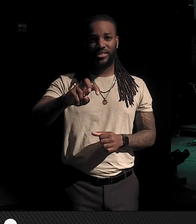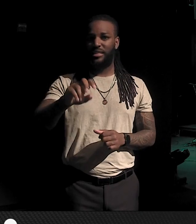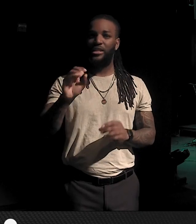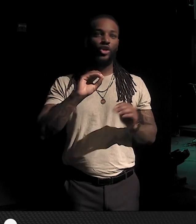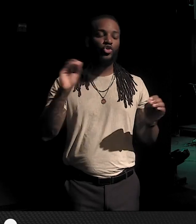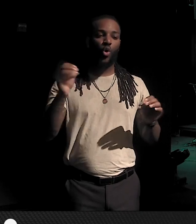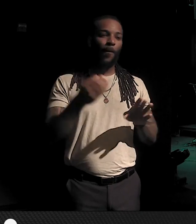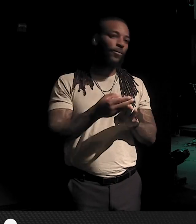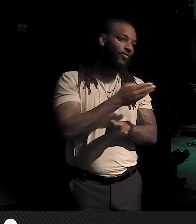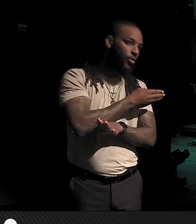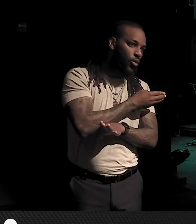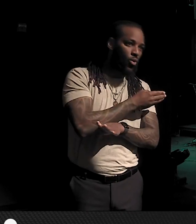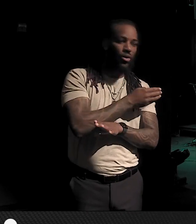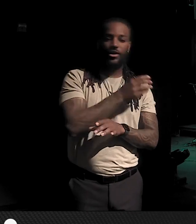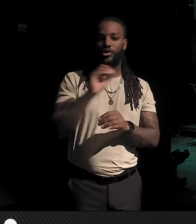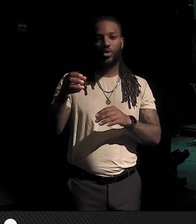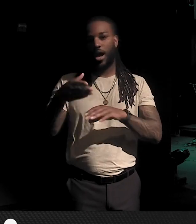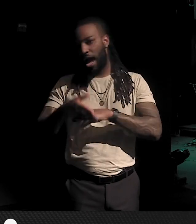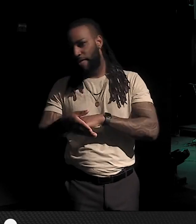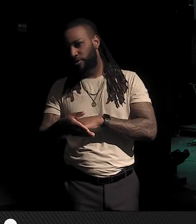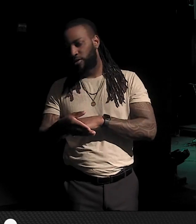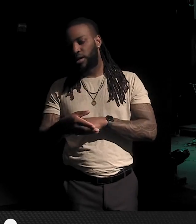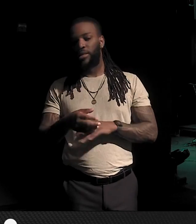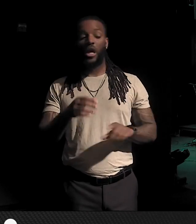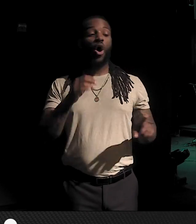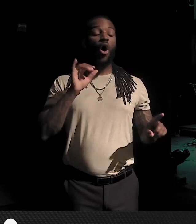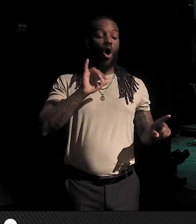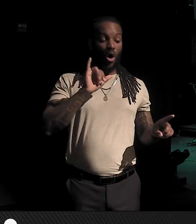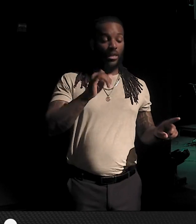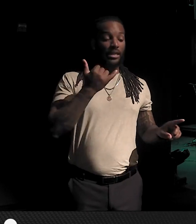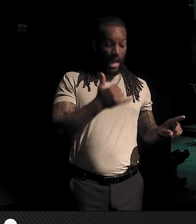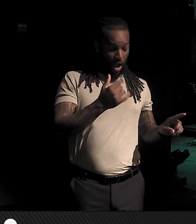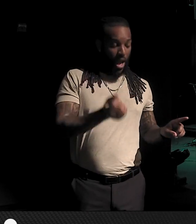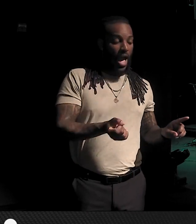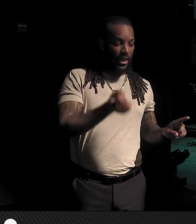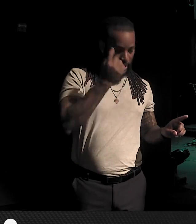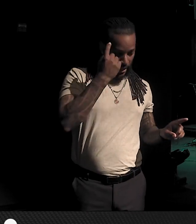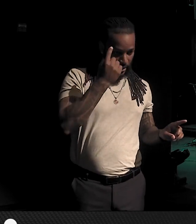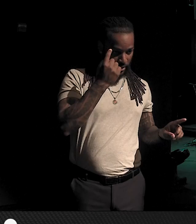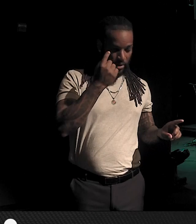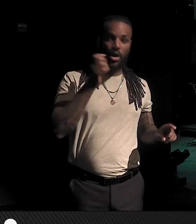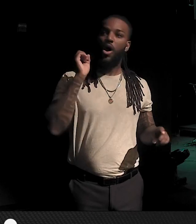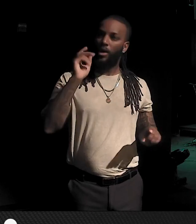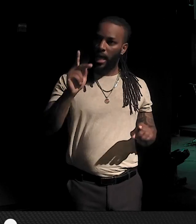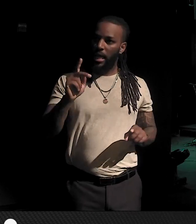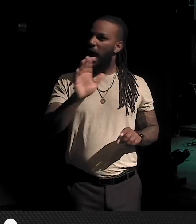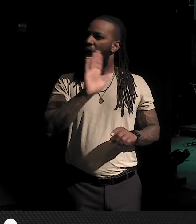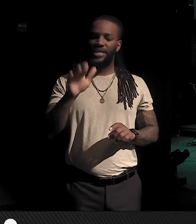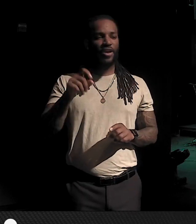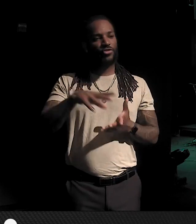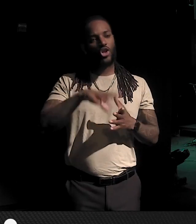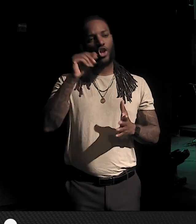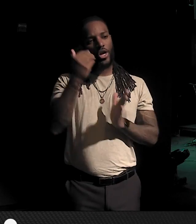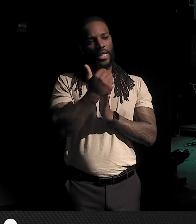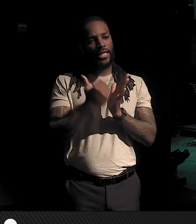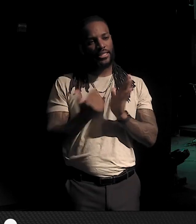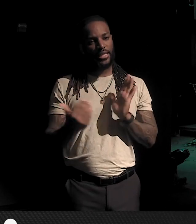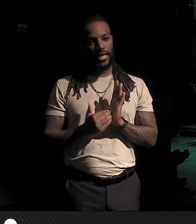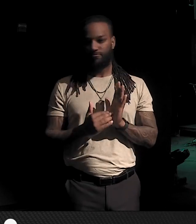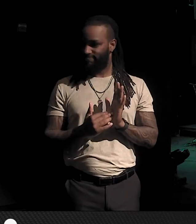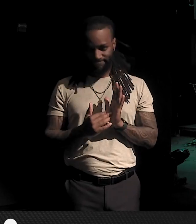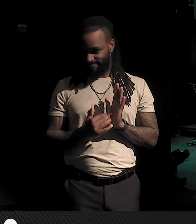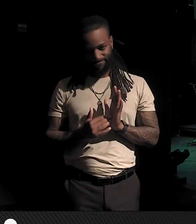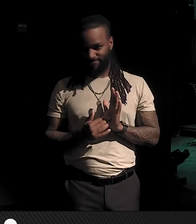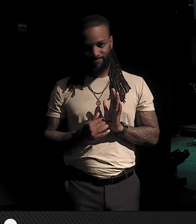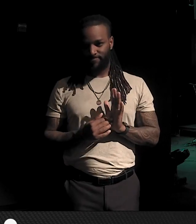and after picture or, oh, okay, now I get it. He's in pursuit of me. I never have to really learn that lesson again.